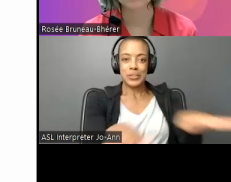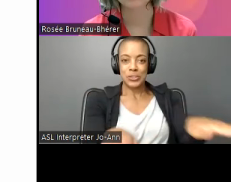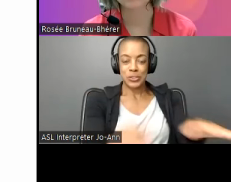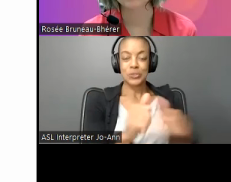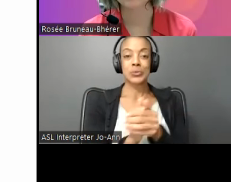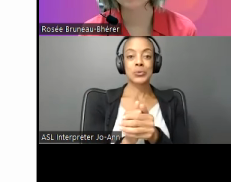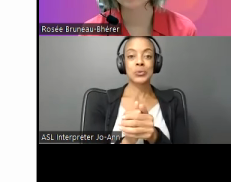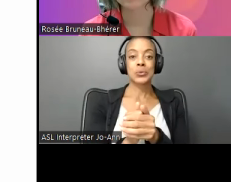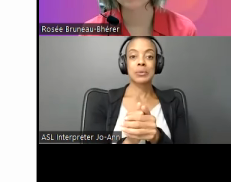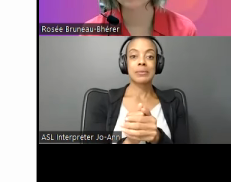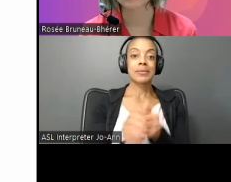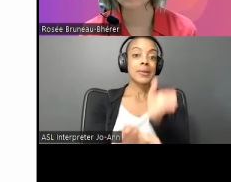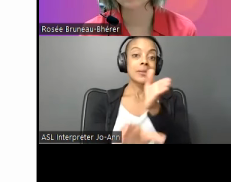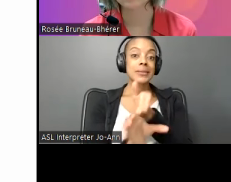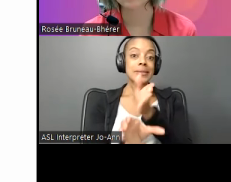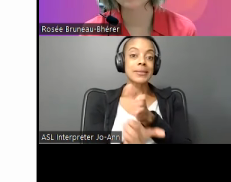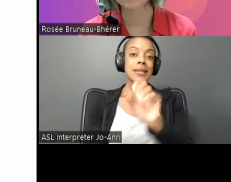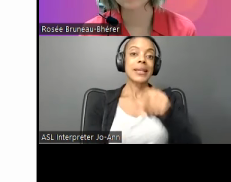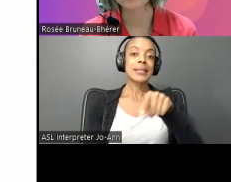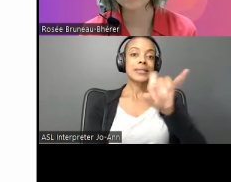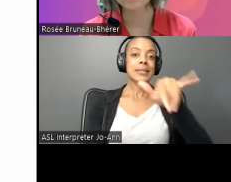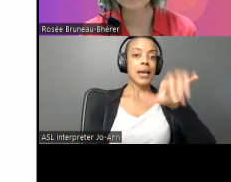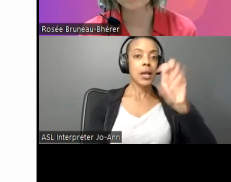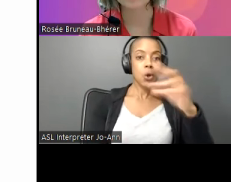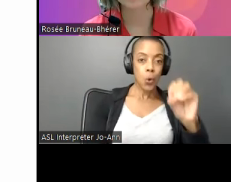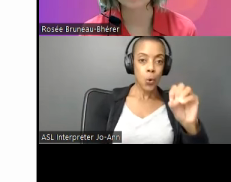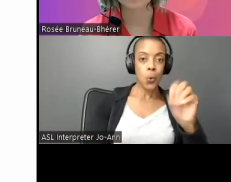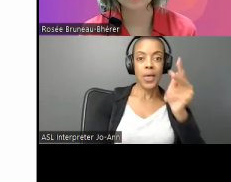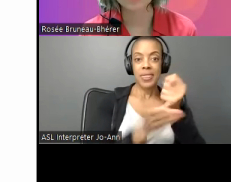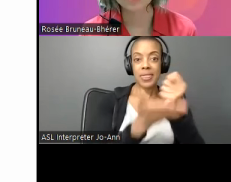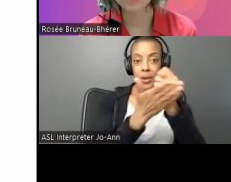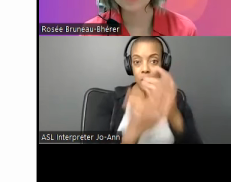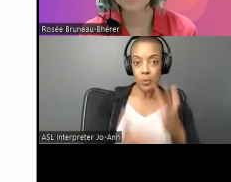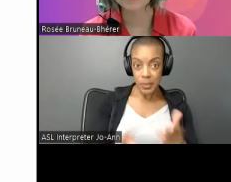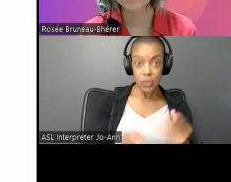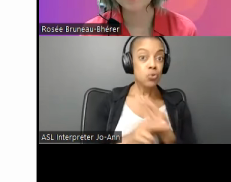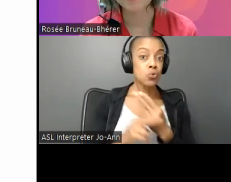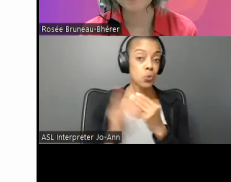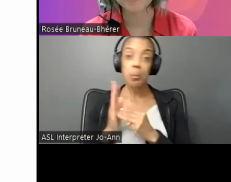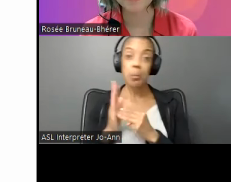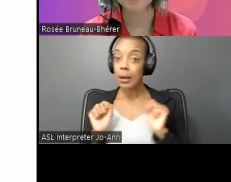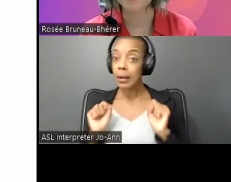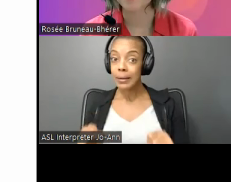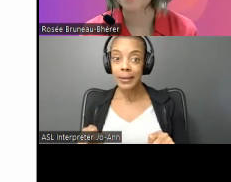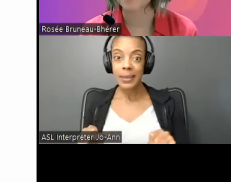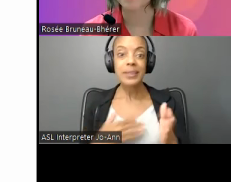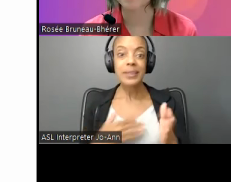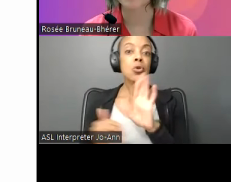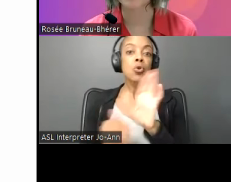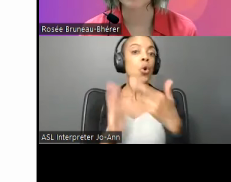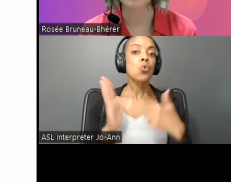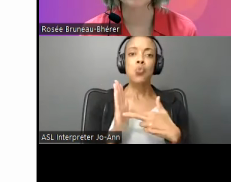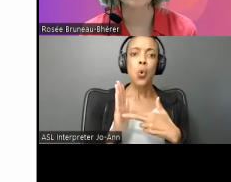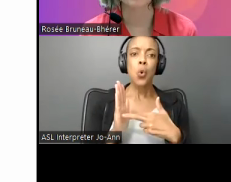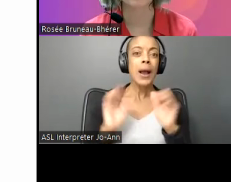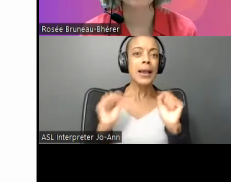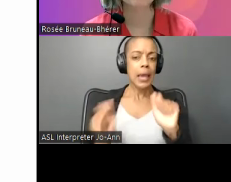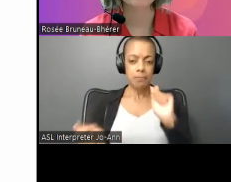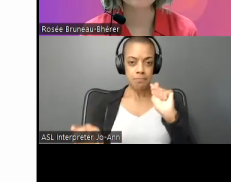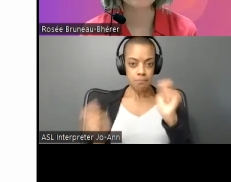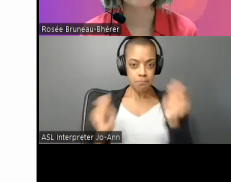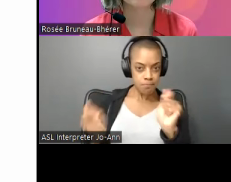psychotherapist can also use the ARC model. According to the role that you play, you can adapt the ARC model. You adapt it